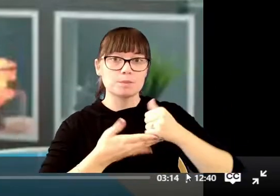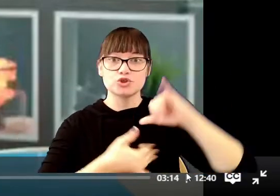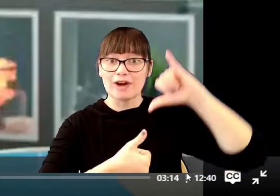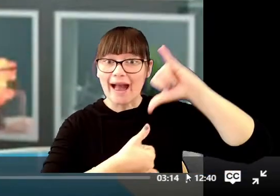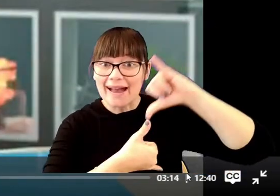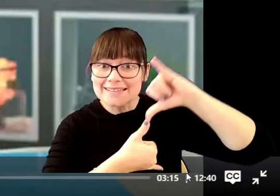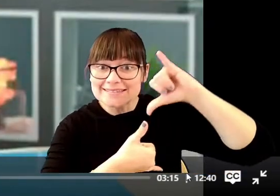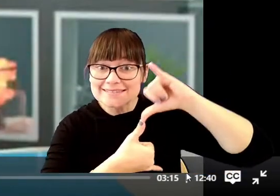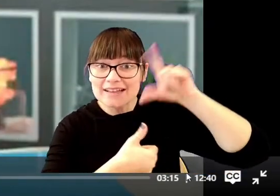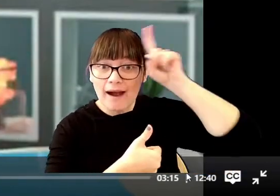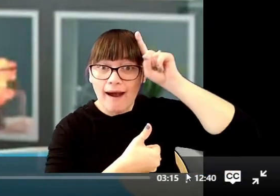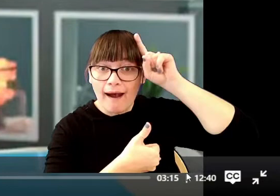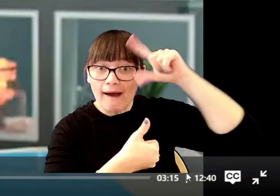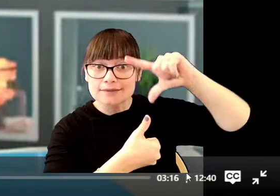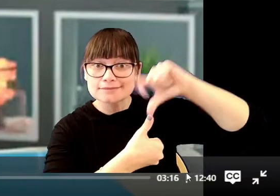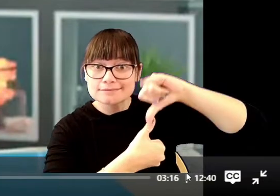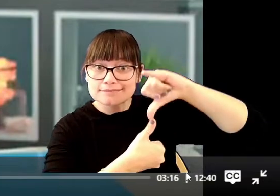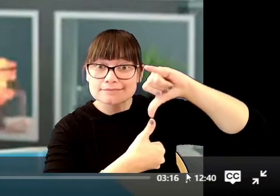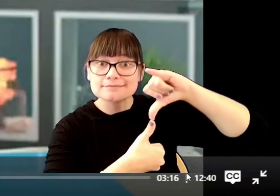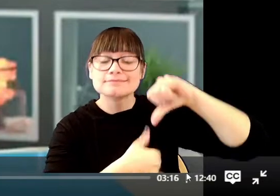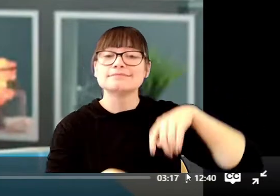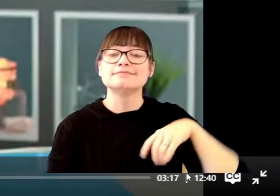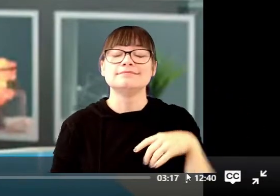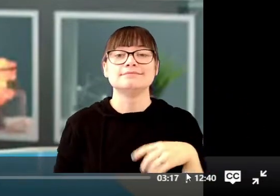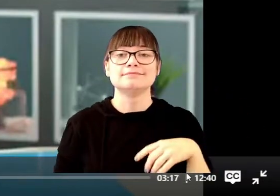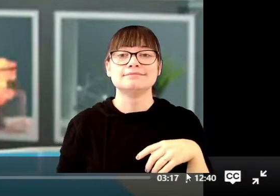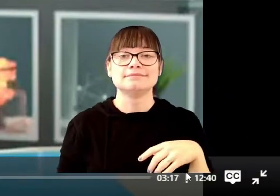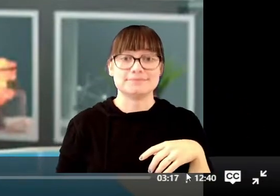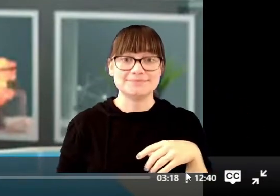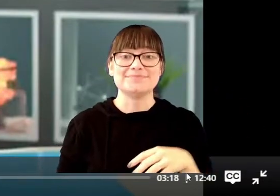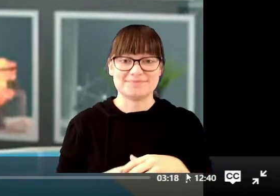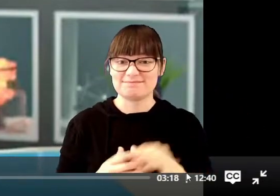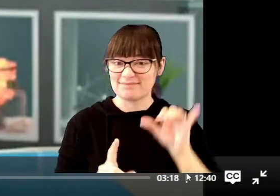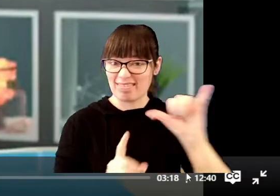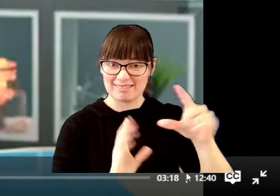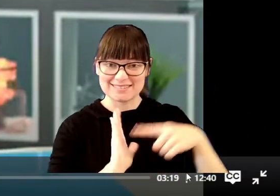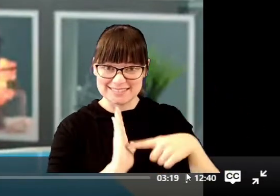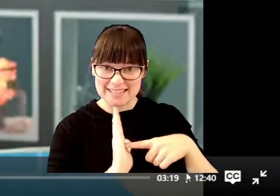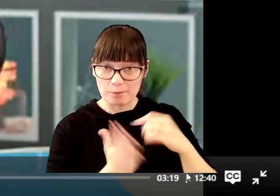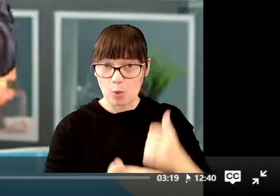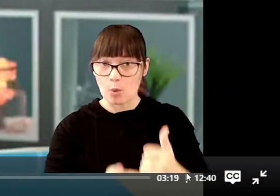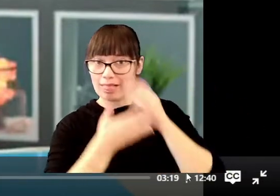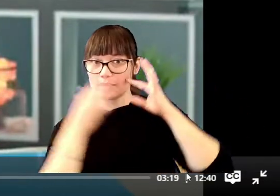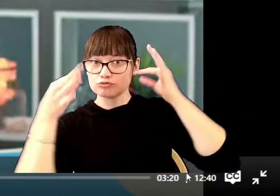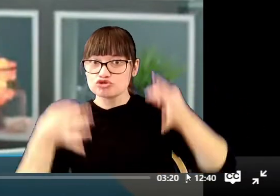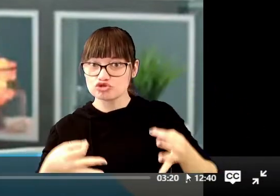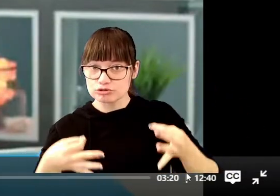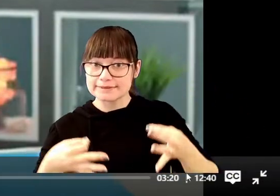are is on chromosome 11 in this location. And that's just one of the genes that helps determine that, right?